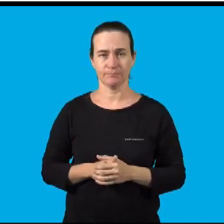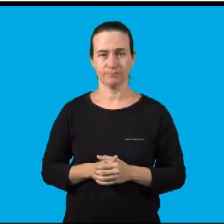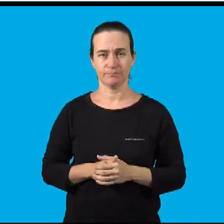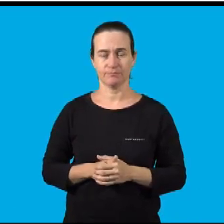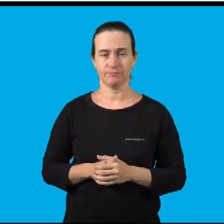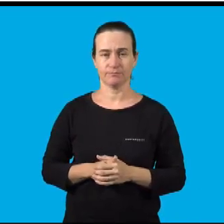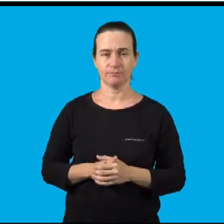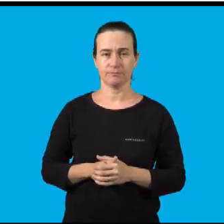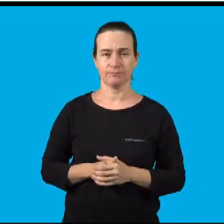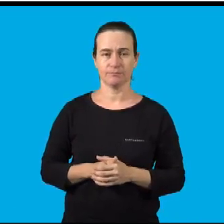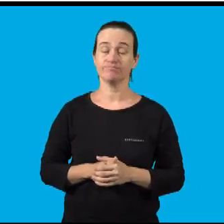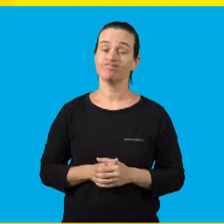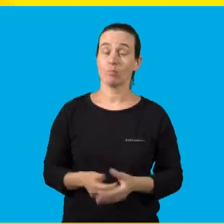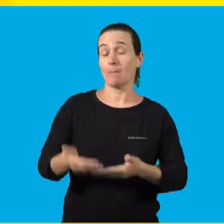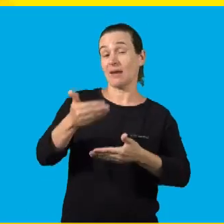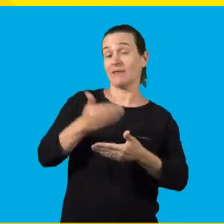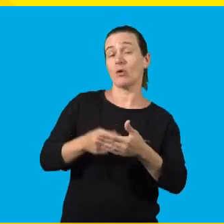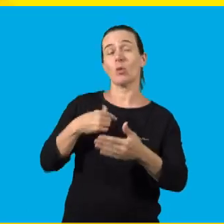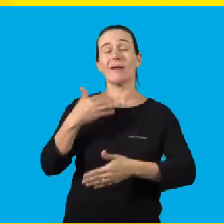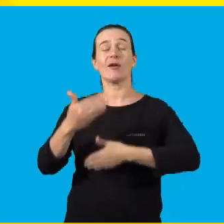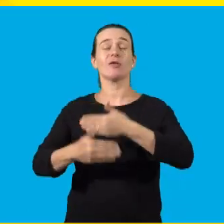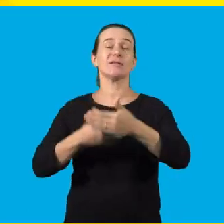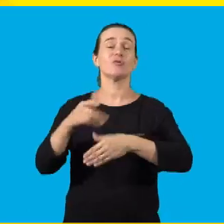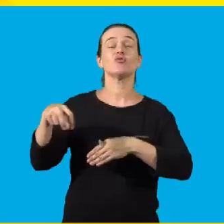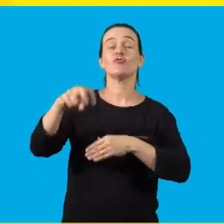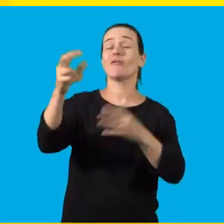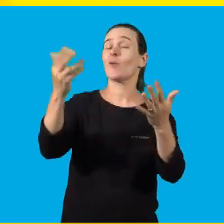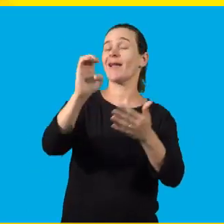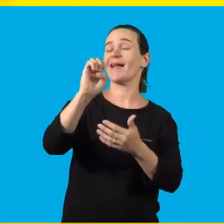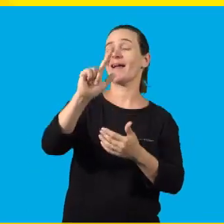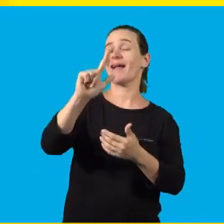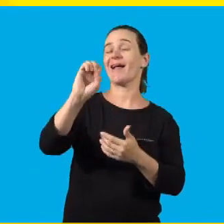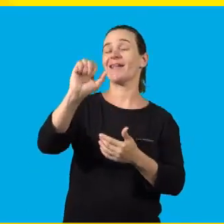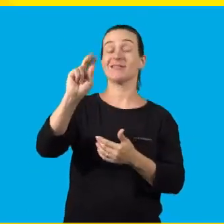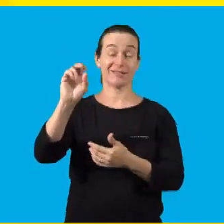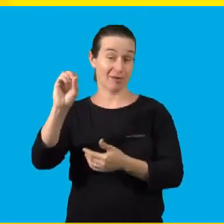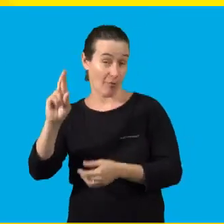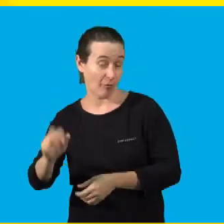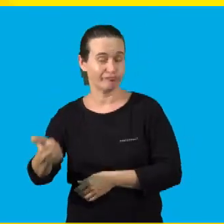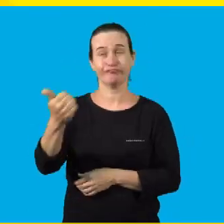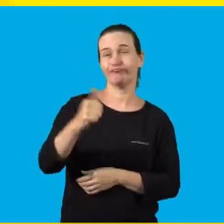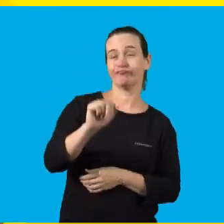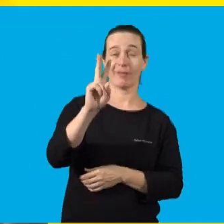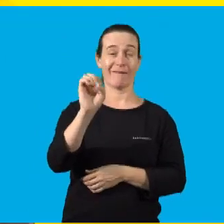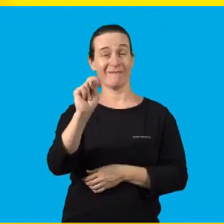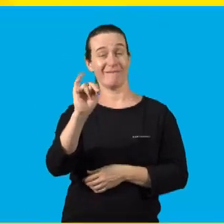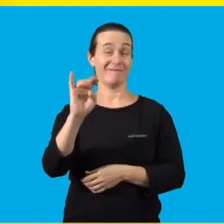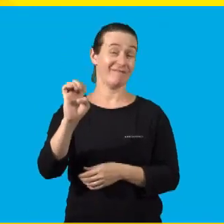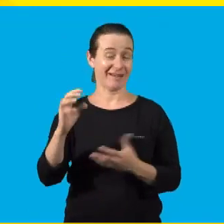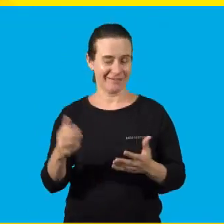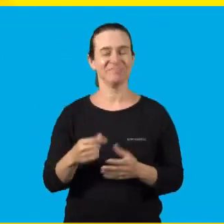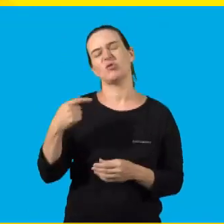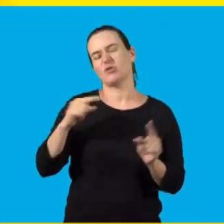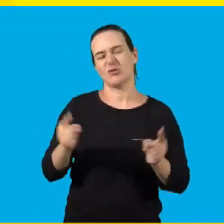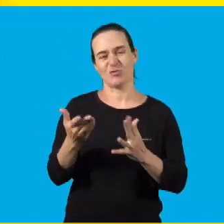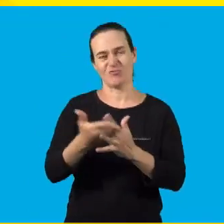English Home Language Paper 2. Now, before we continue to travel to Elsinore, Venice, or Salem,